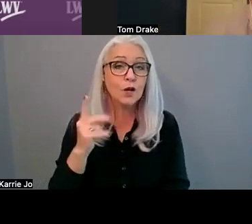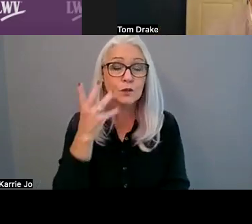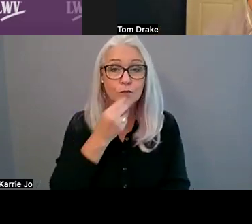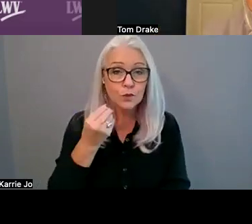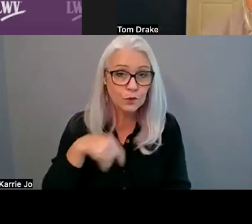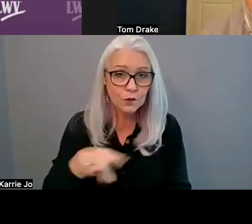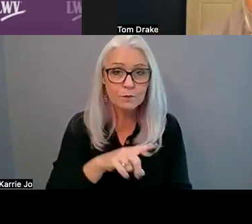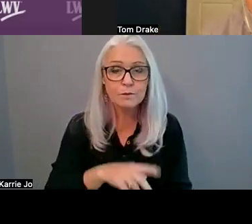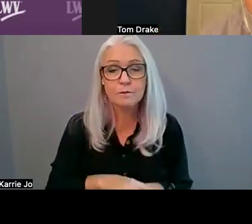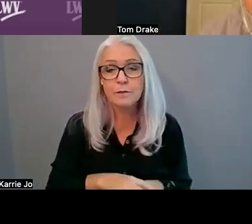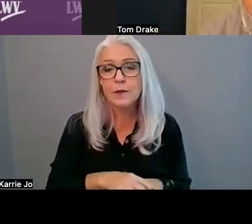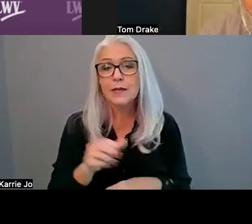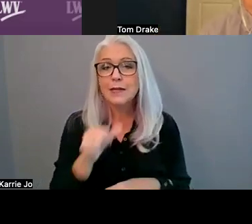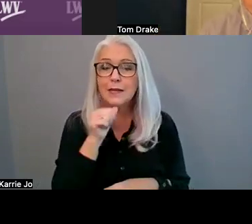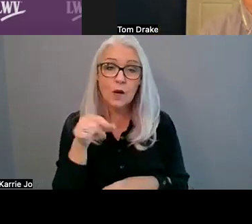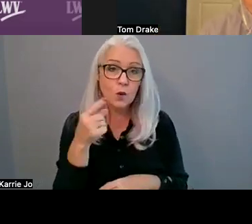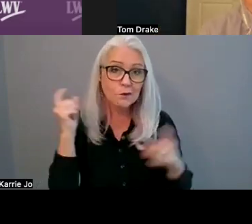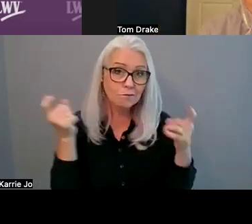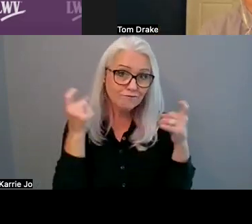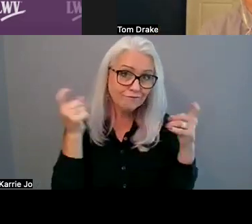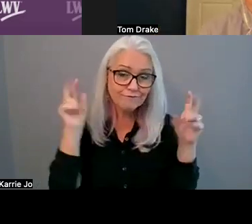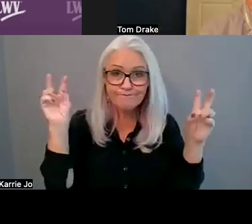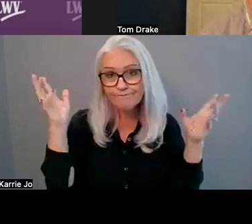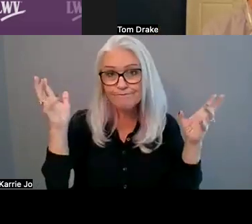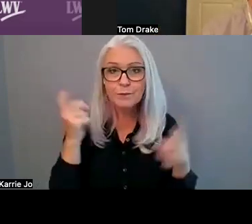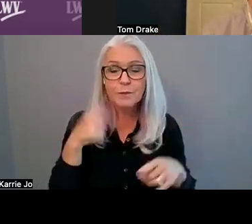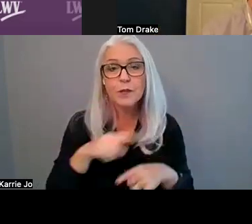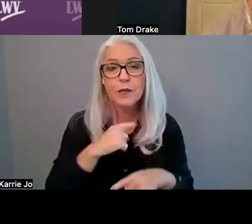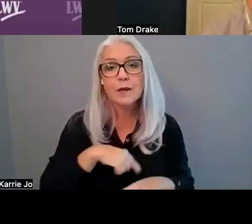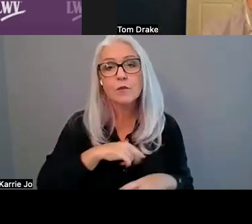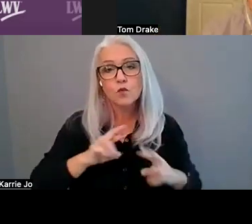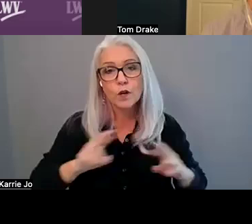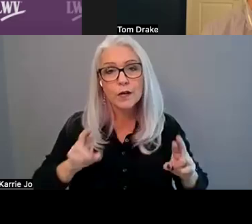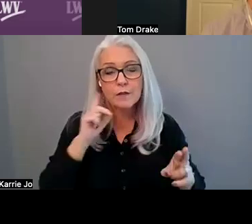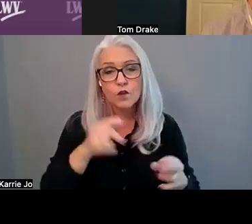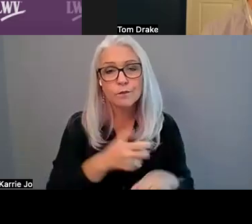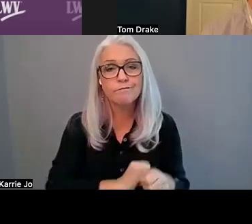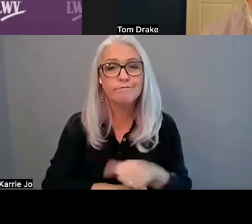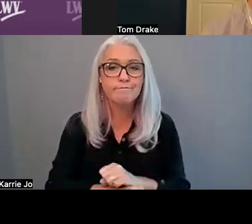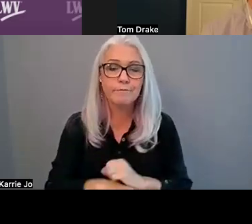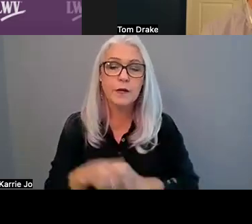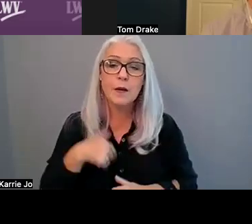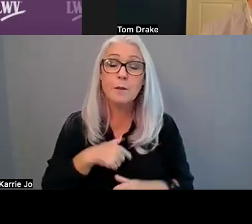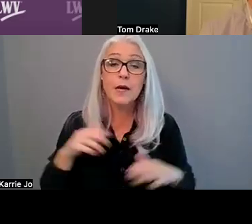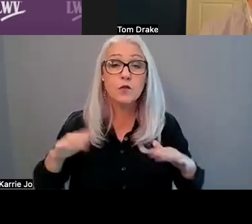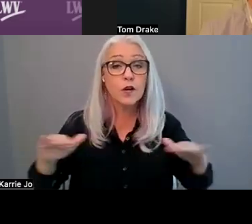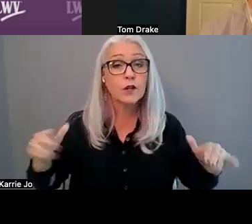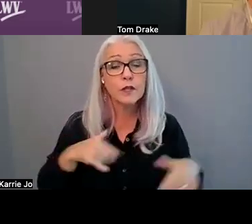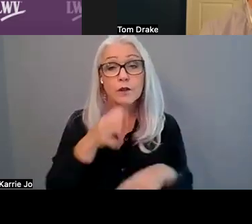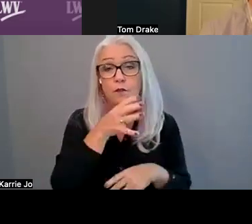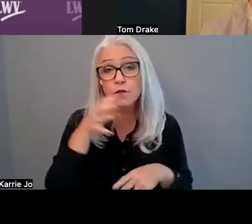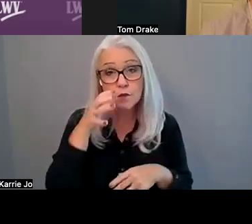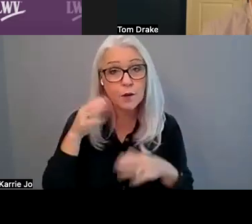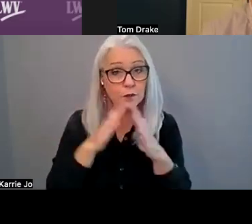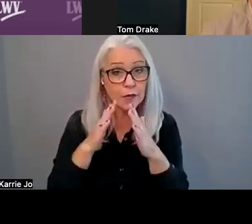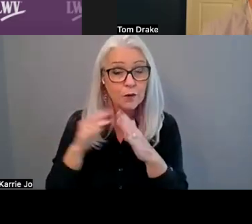a ceremonial role, it's about hands-on leadership, and I'm ready for it. I spent the formative years of my childhood in a farm town upstate